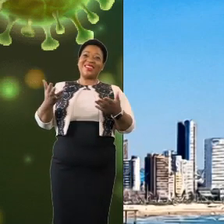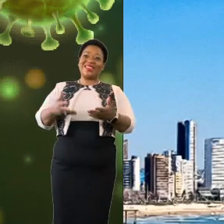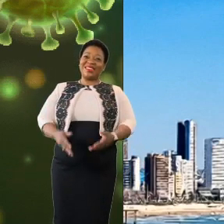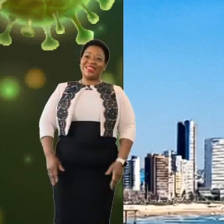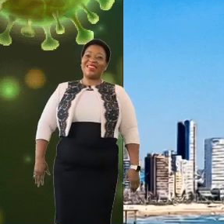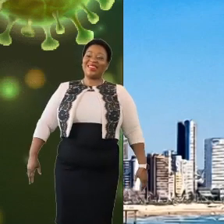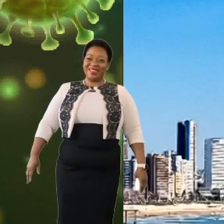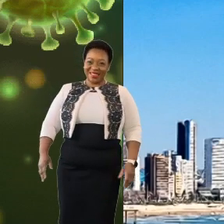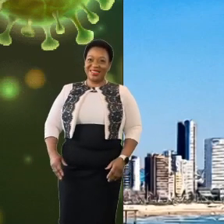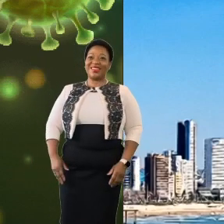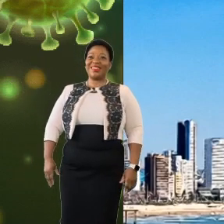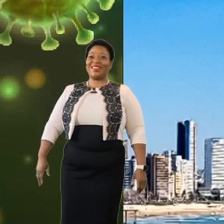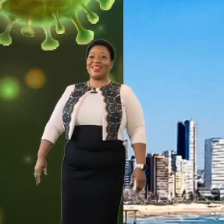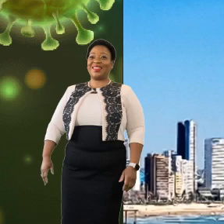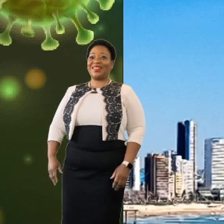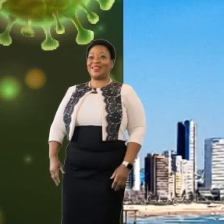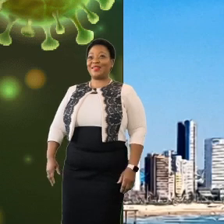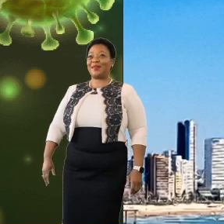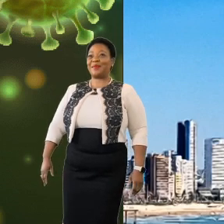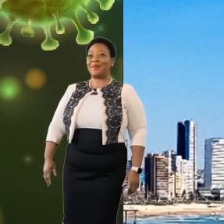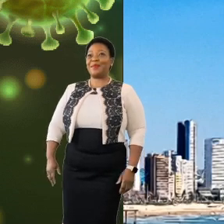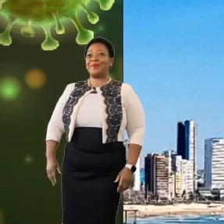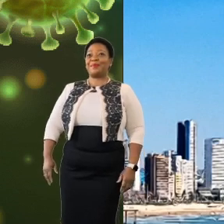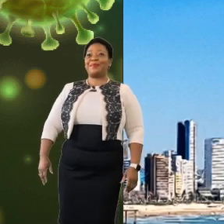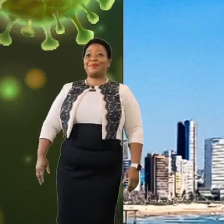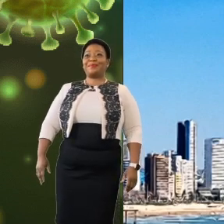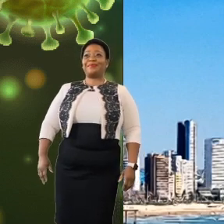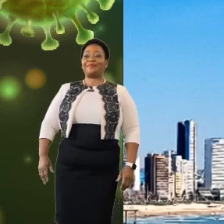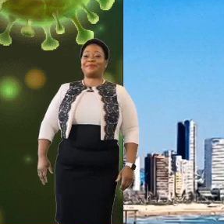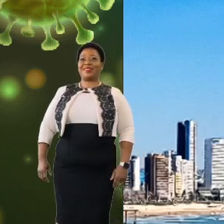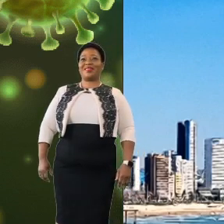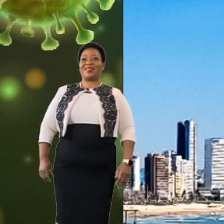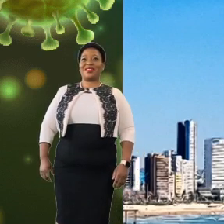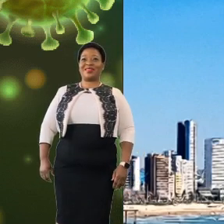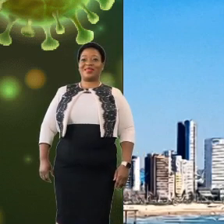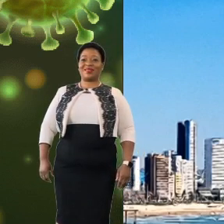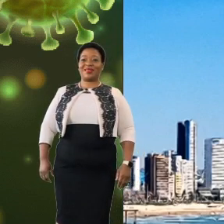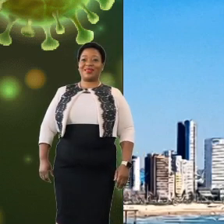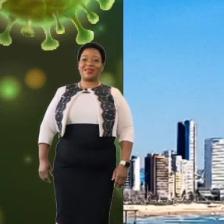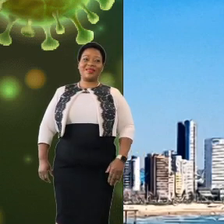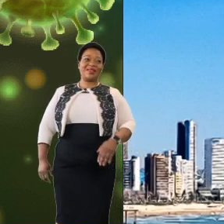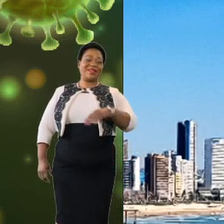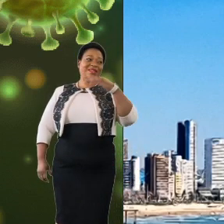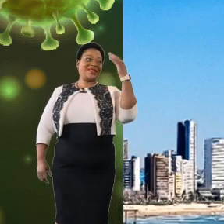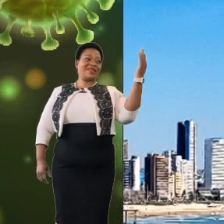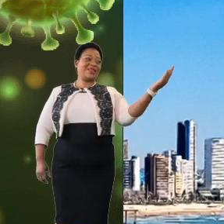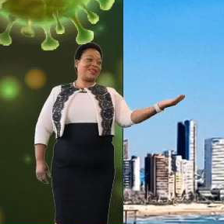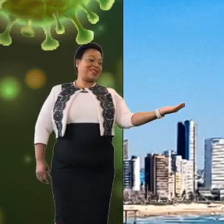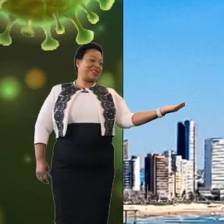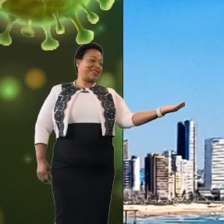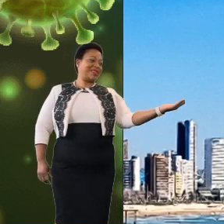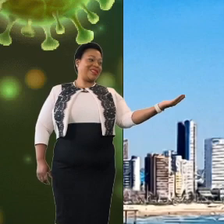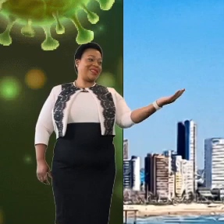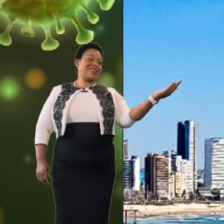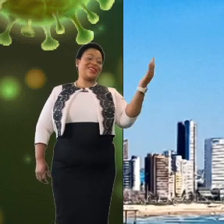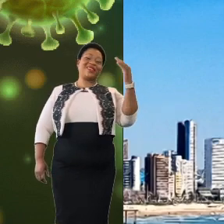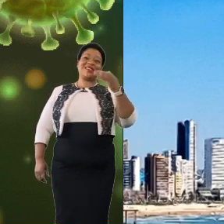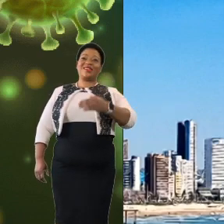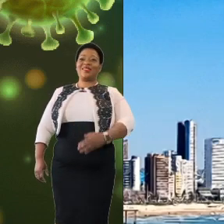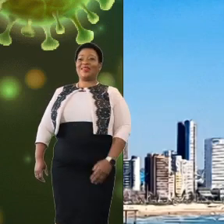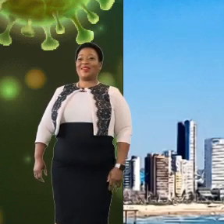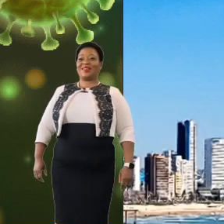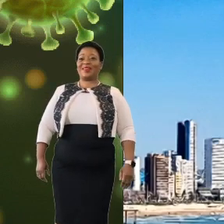Maruping, the Commissioner for UIF. MEC, you had requested for his participation in our session. He has joined us.